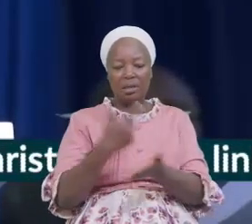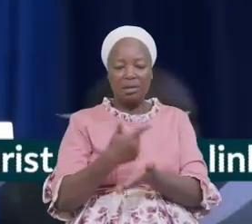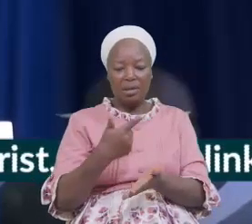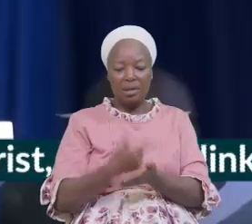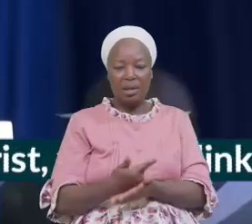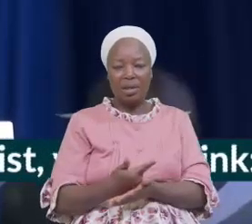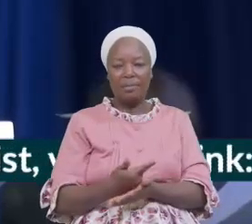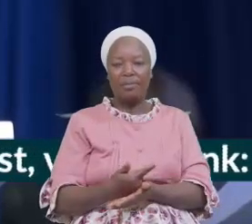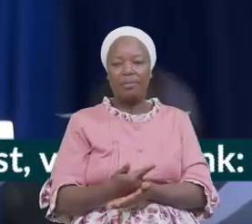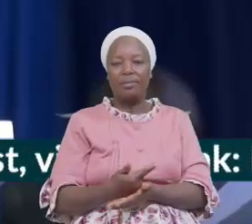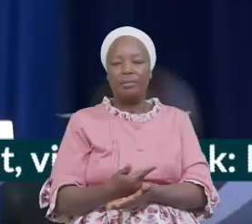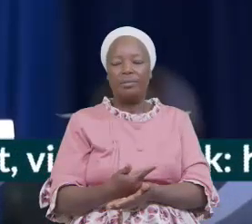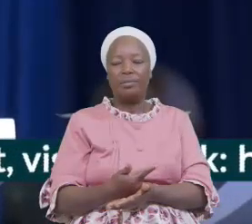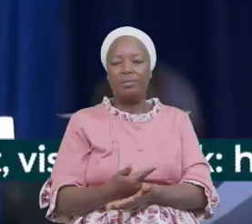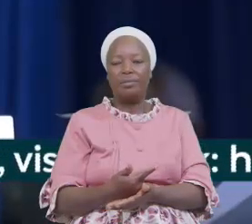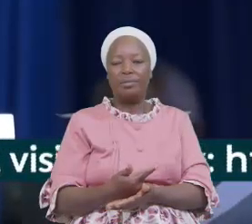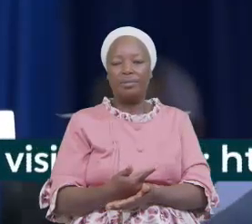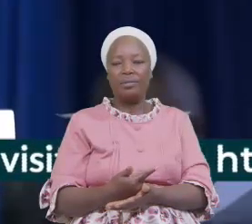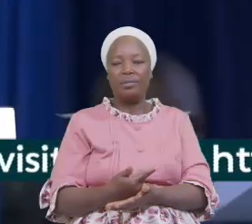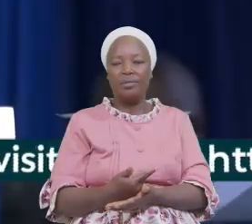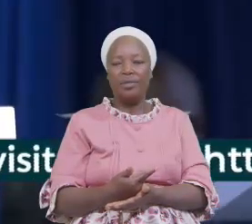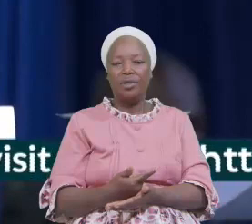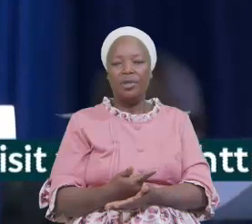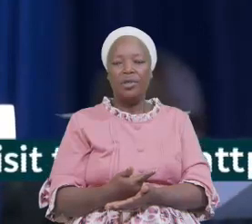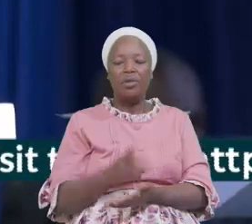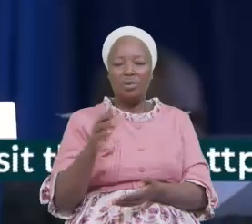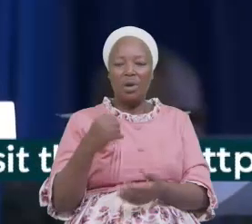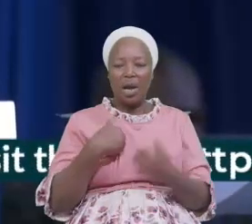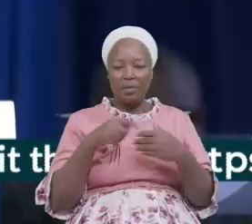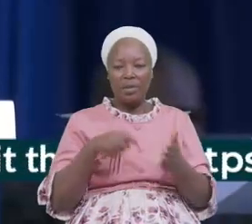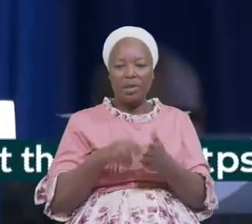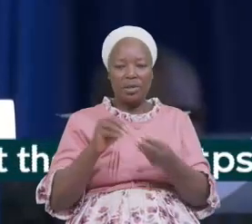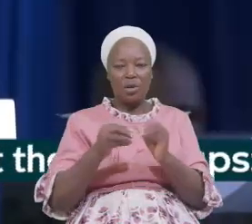in Accra here at Enya,